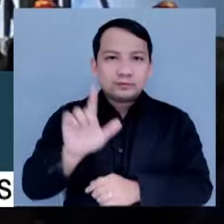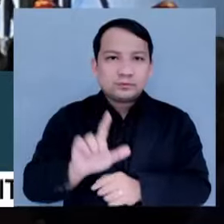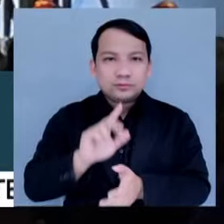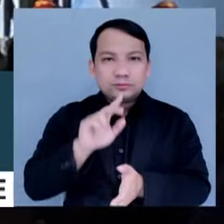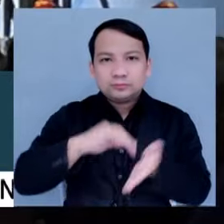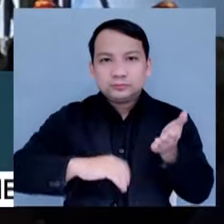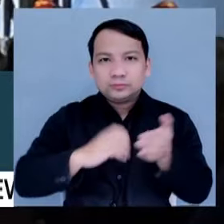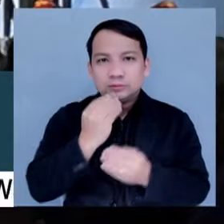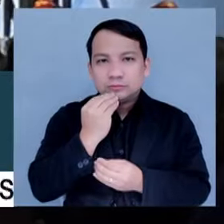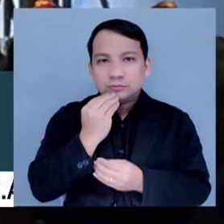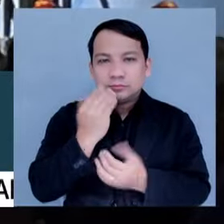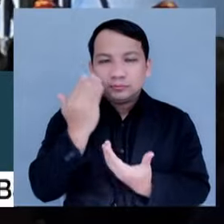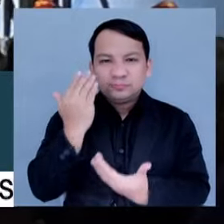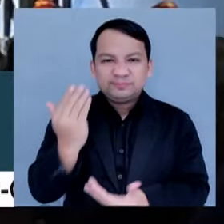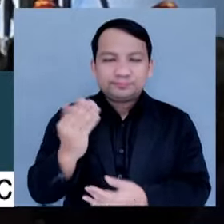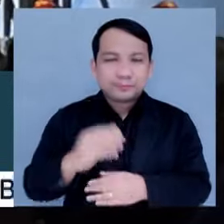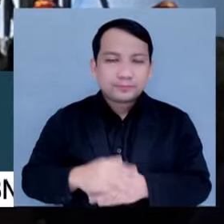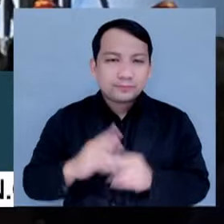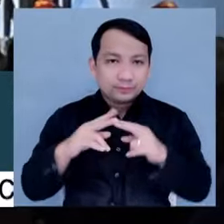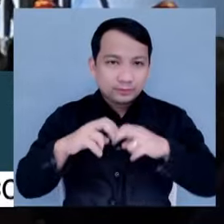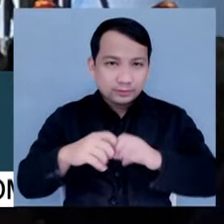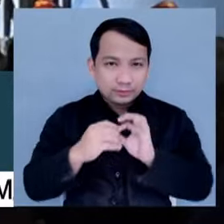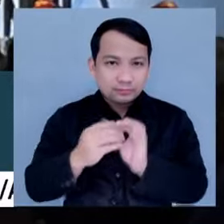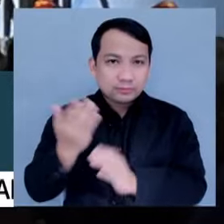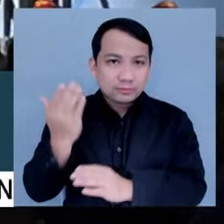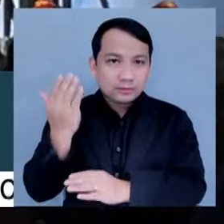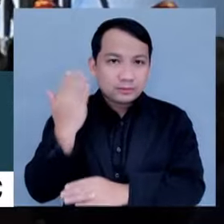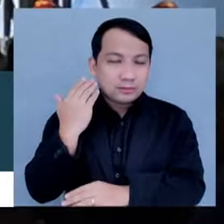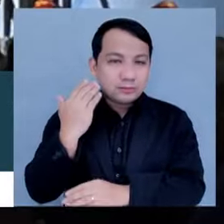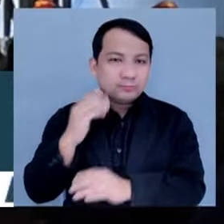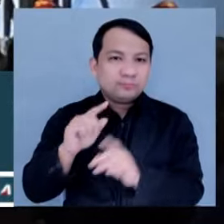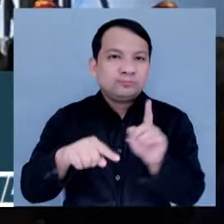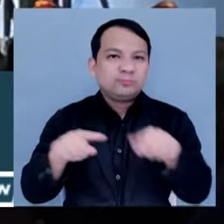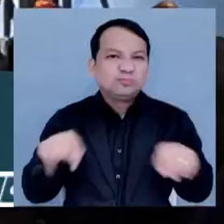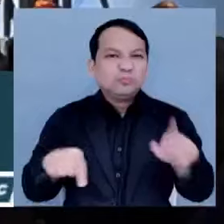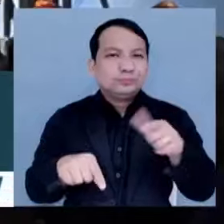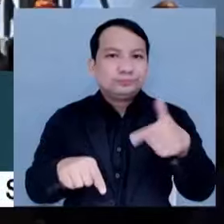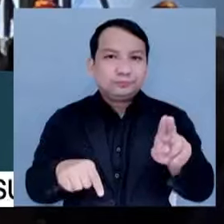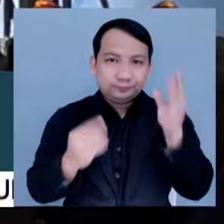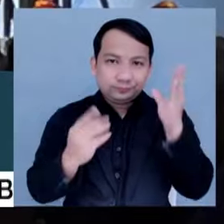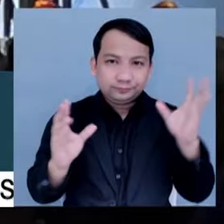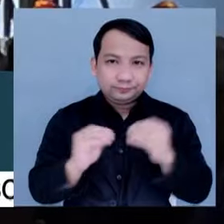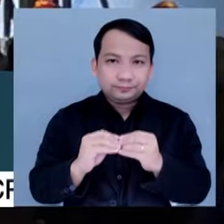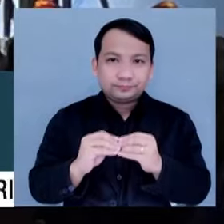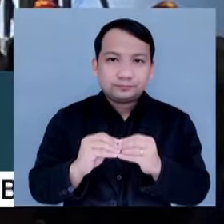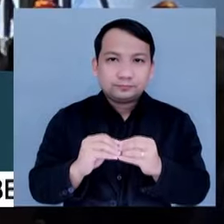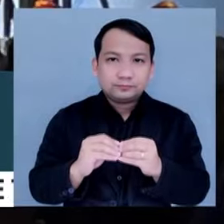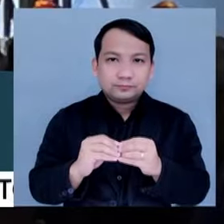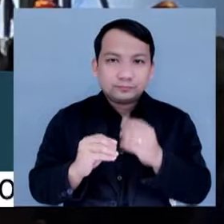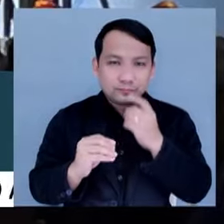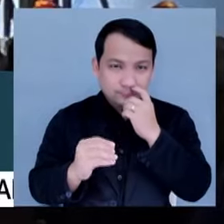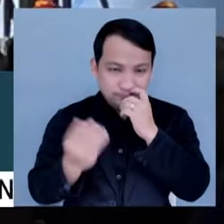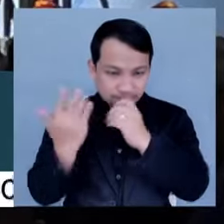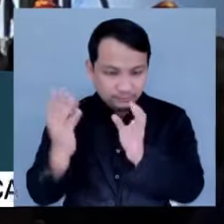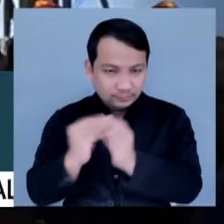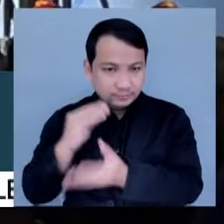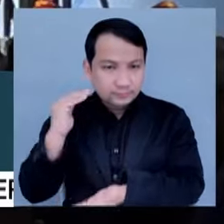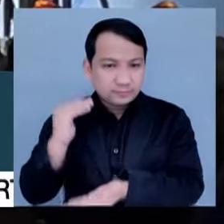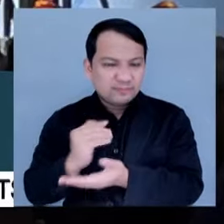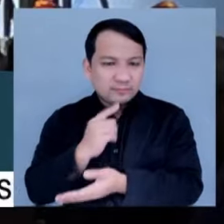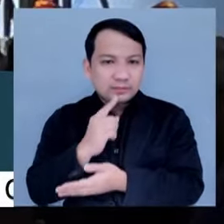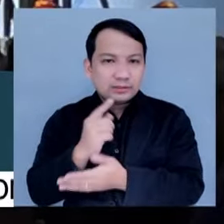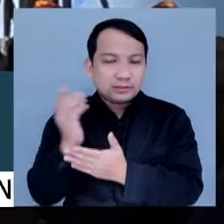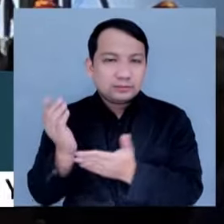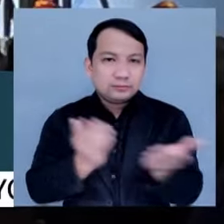and food. Even pass-through rates of different LGUs will be revoked to give ease to trucks transporting